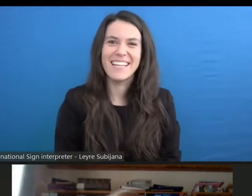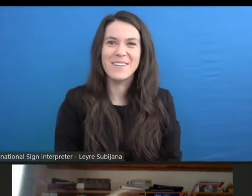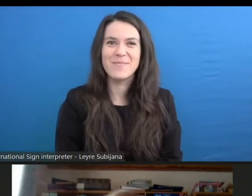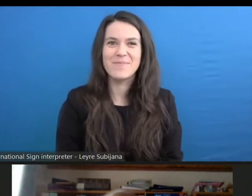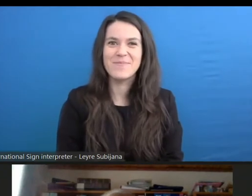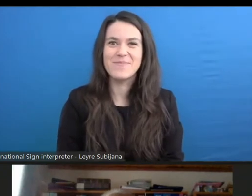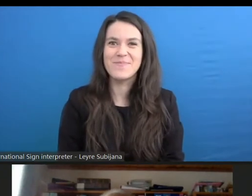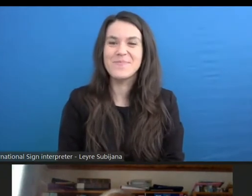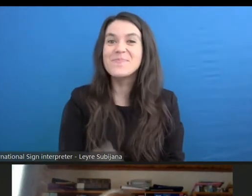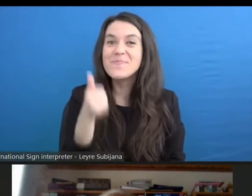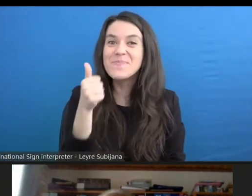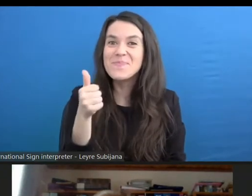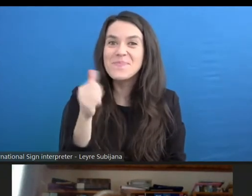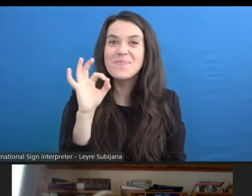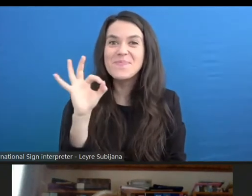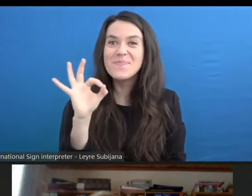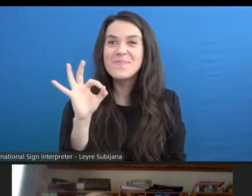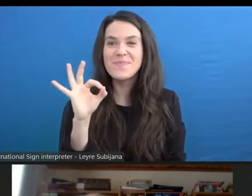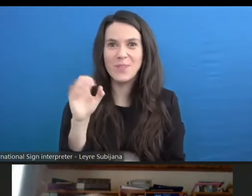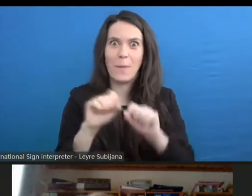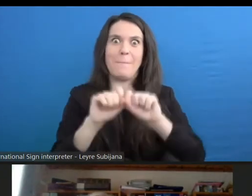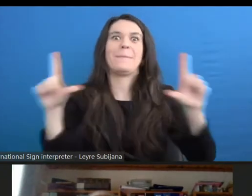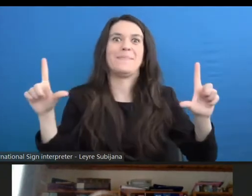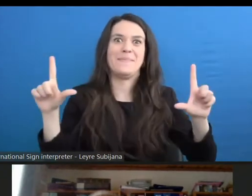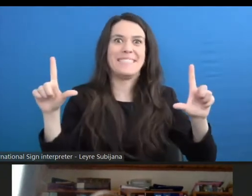vetoing your image.